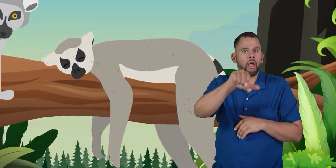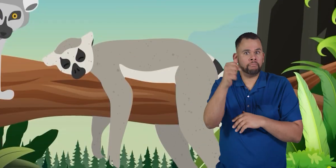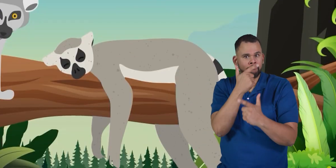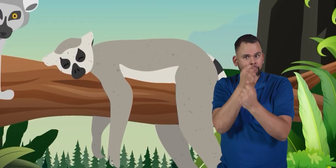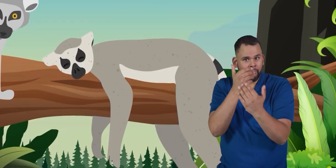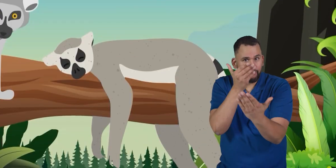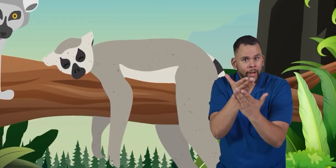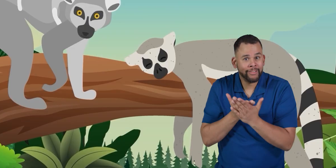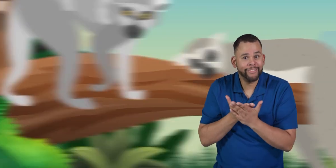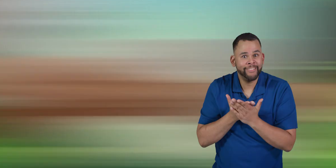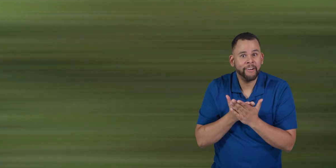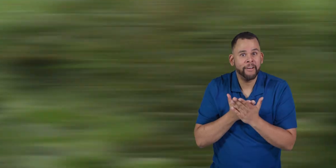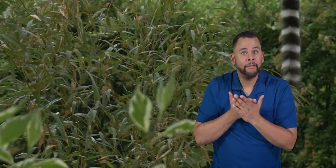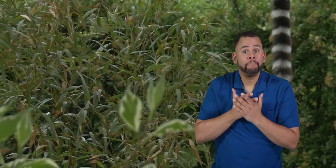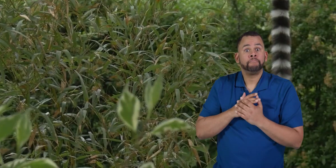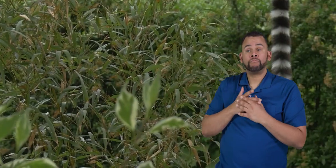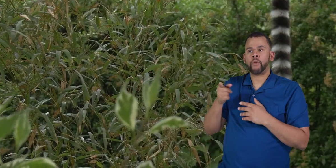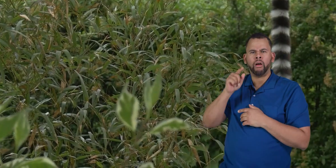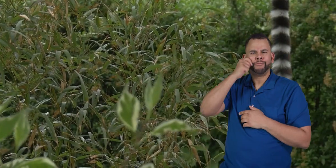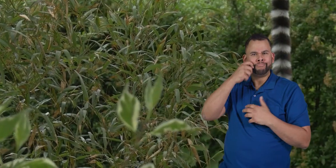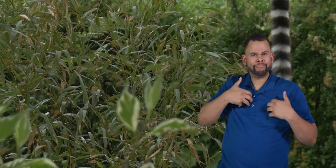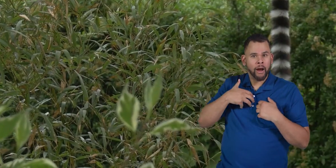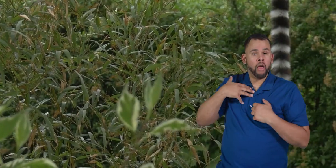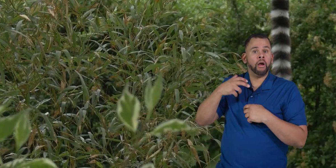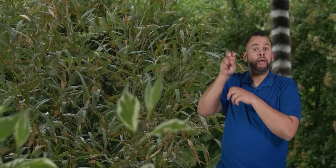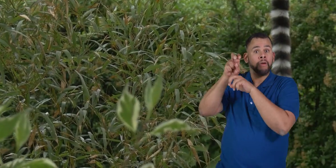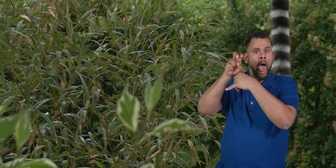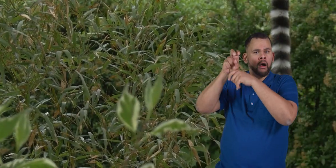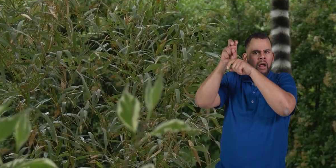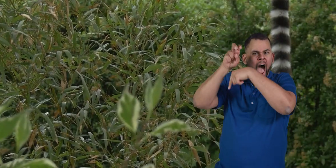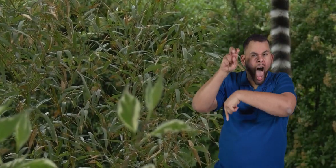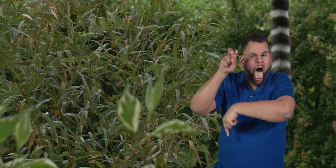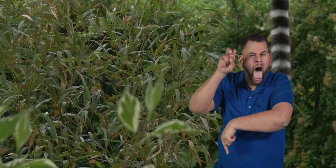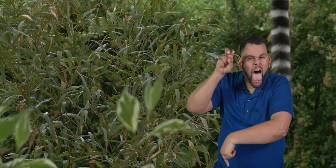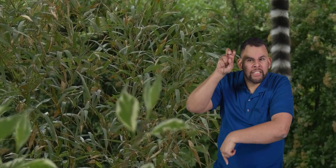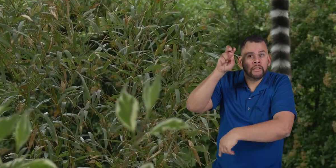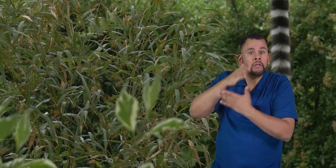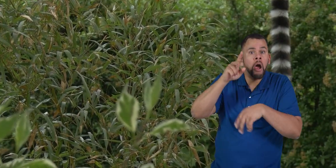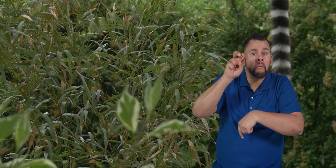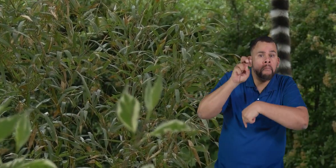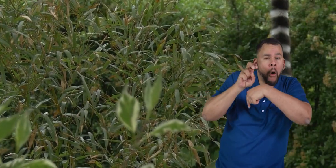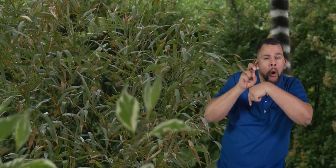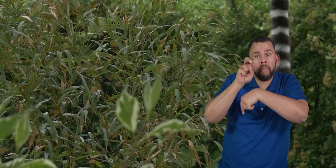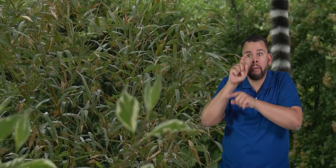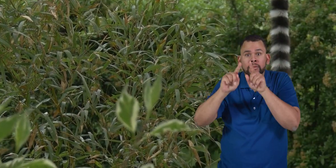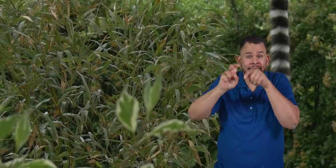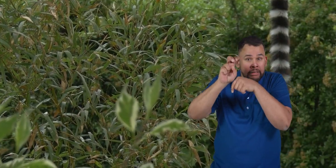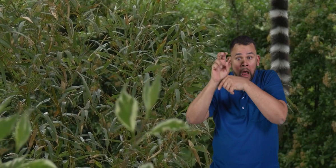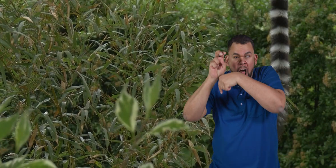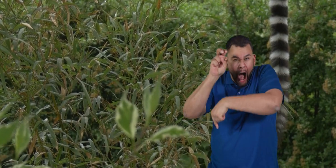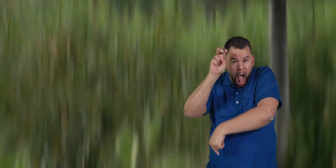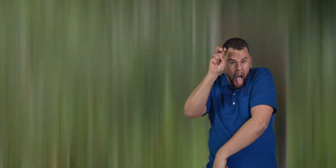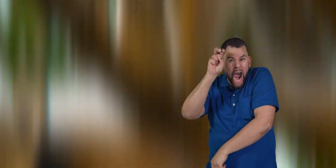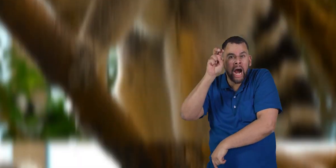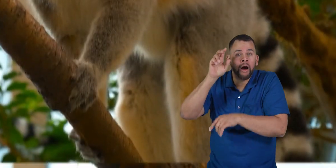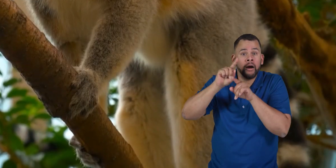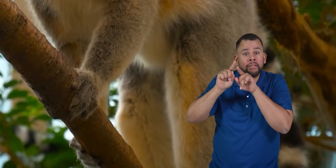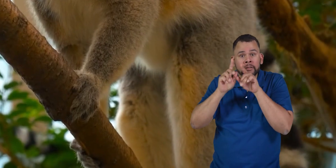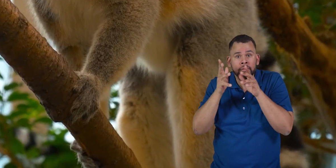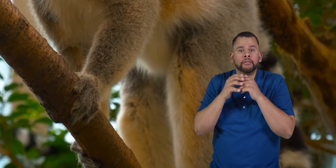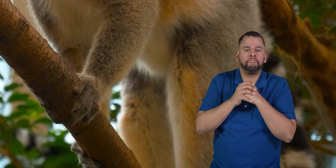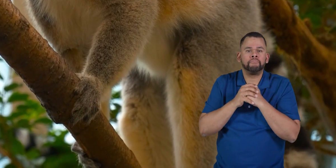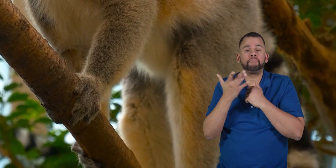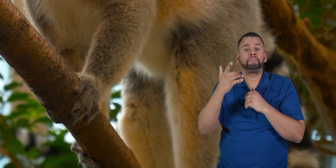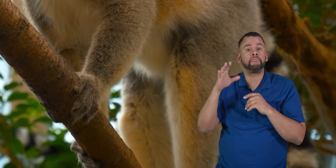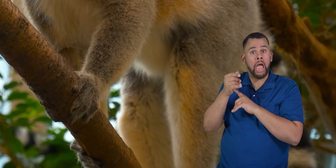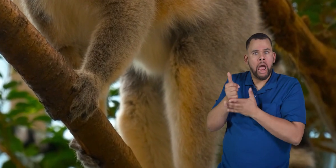interesting facts these cool primates have long tails that are sometimes even longer than their bodies their